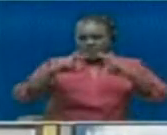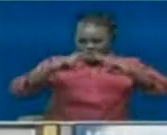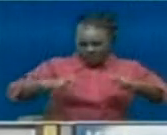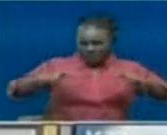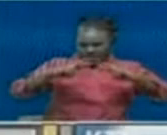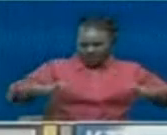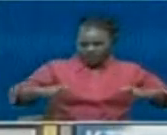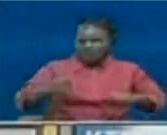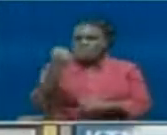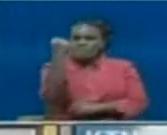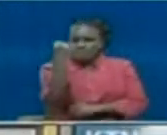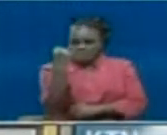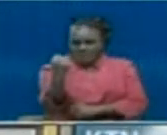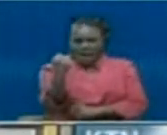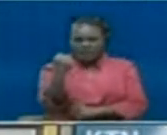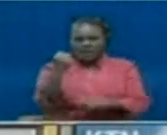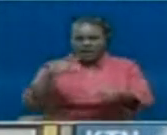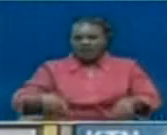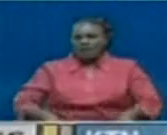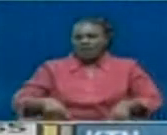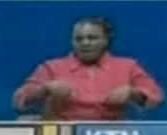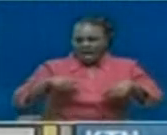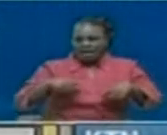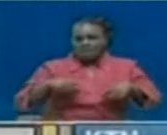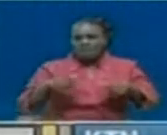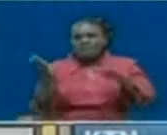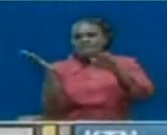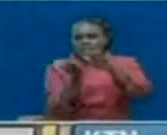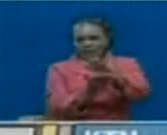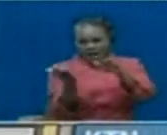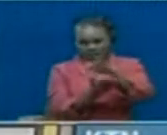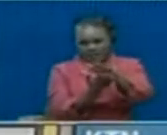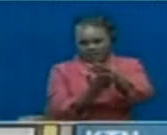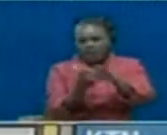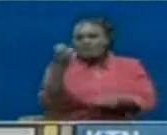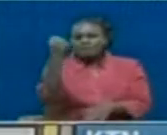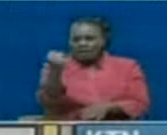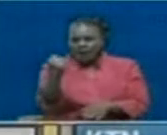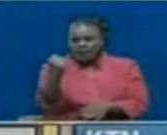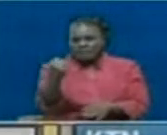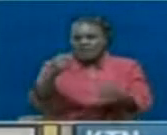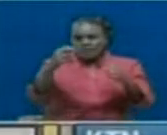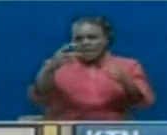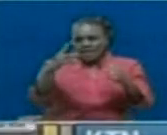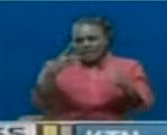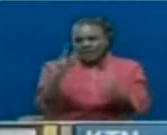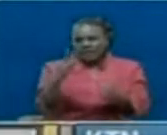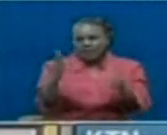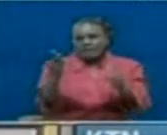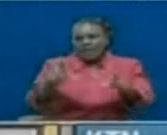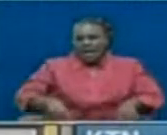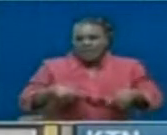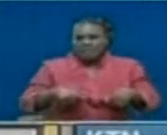investigating five live files, five live cases.